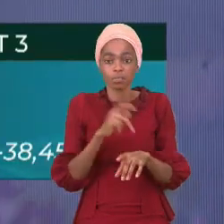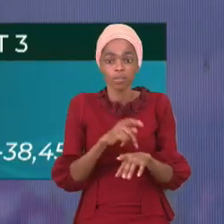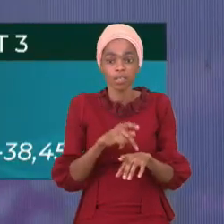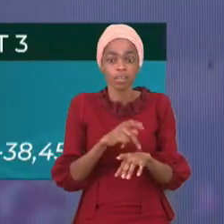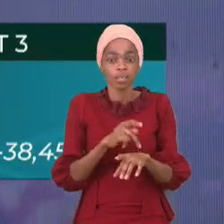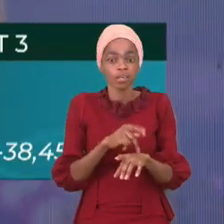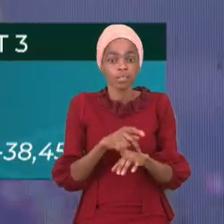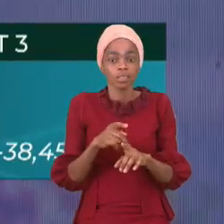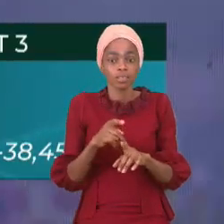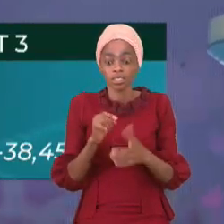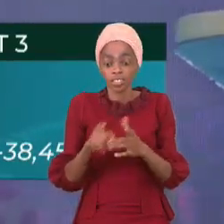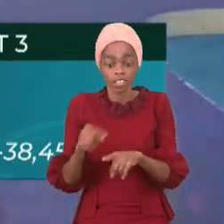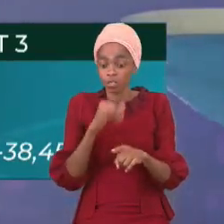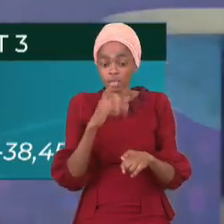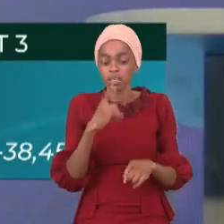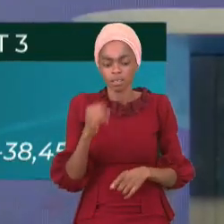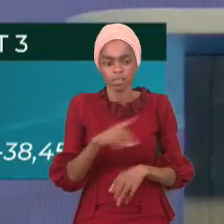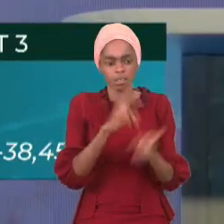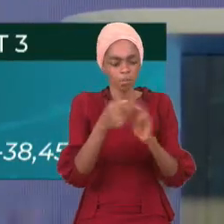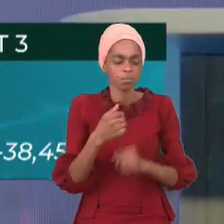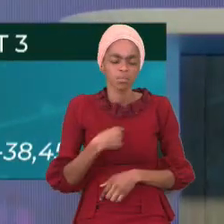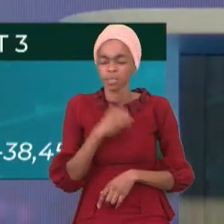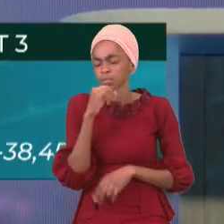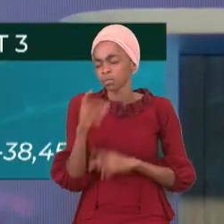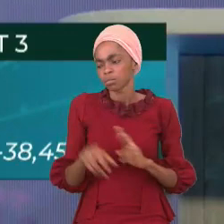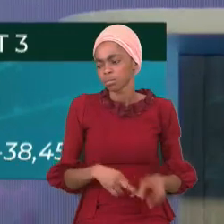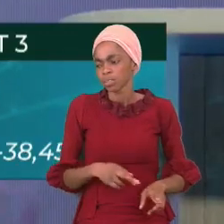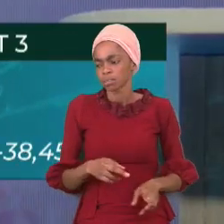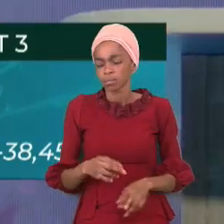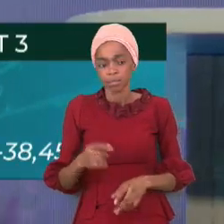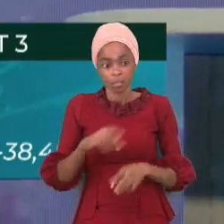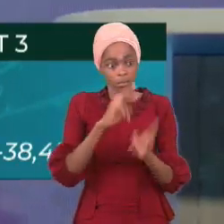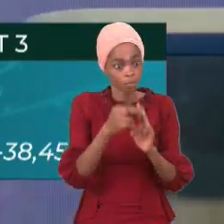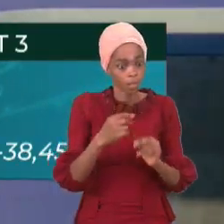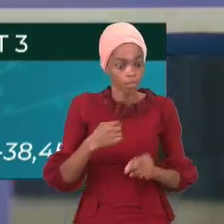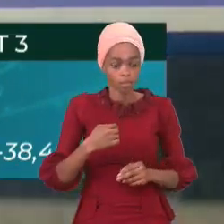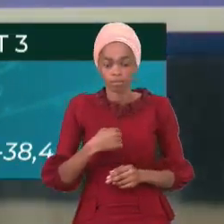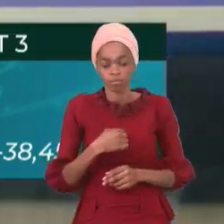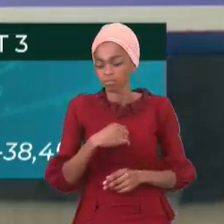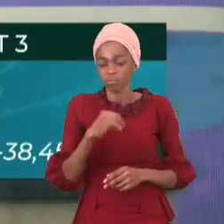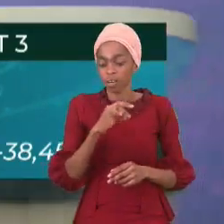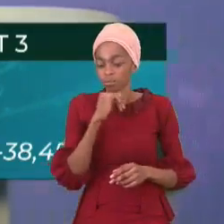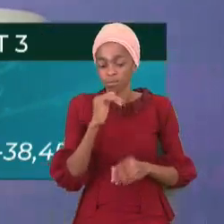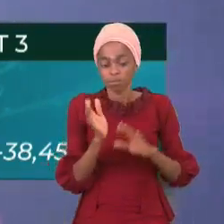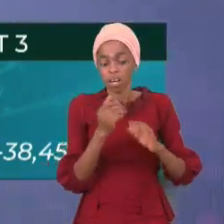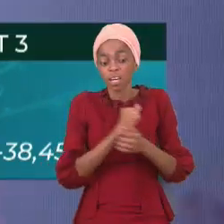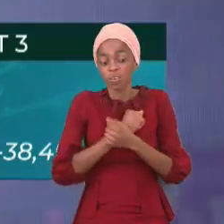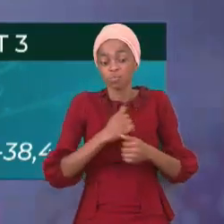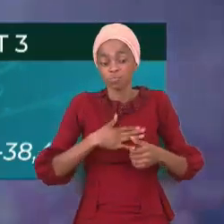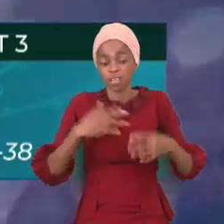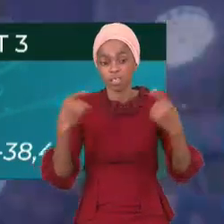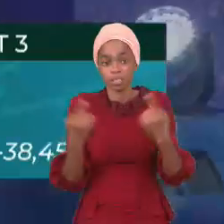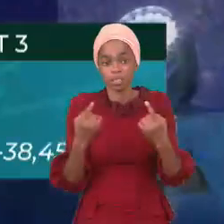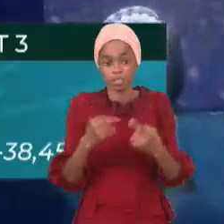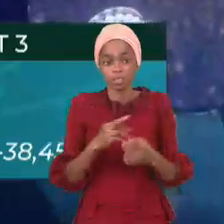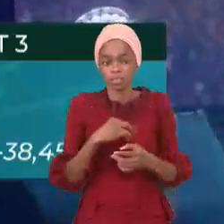not ready? Did he say, repent, I love my sin? Did he say, repent, return,